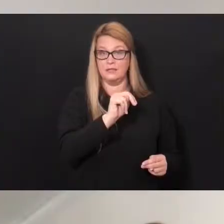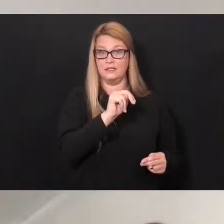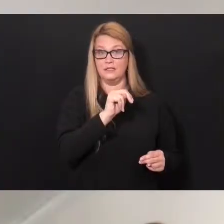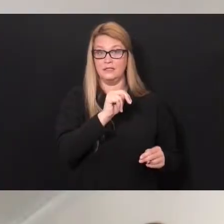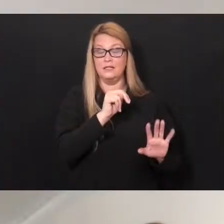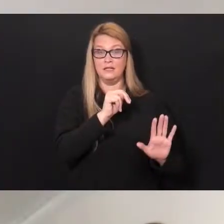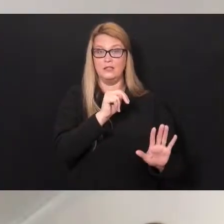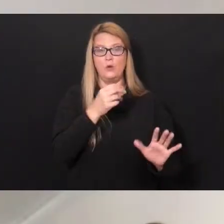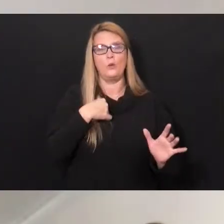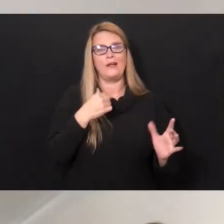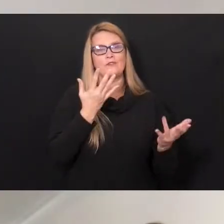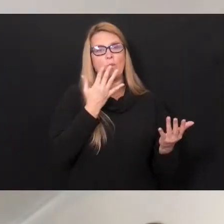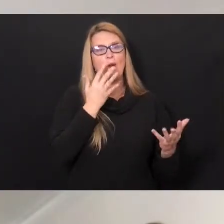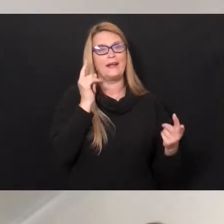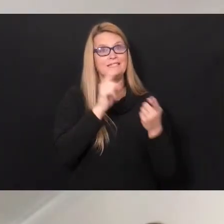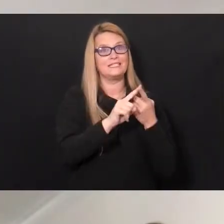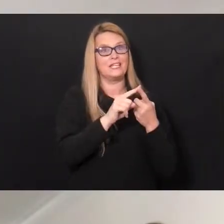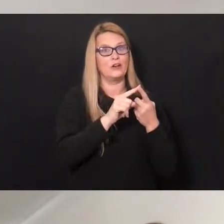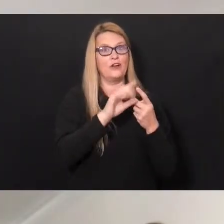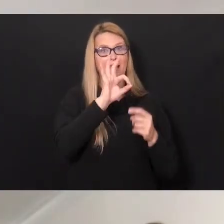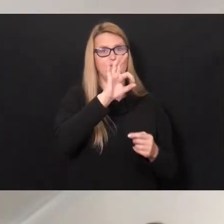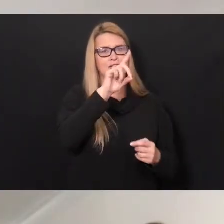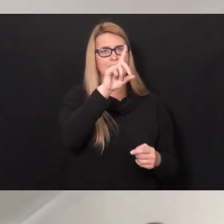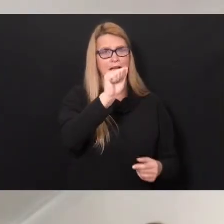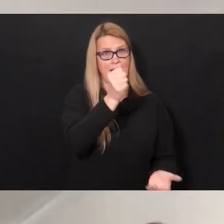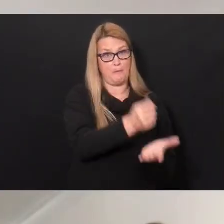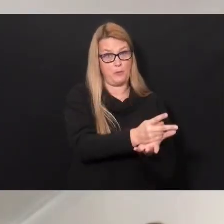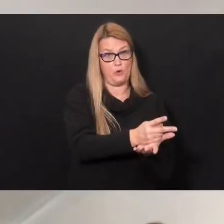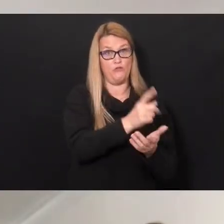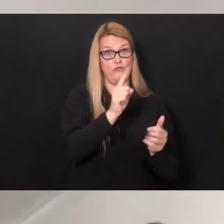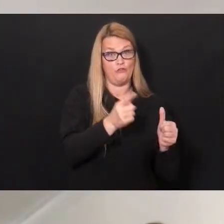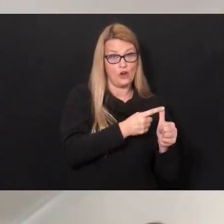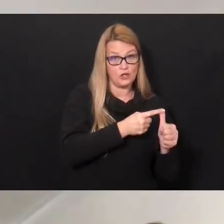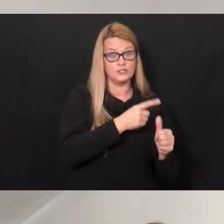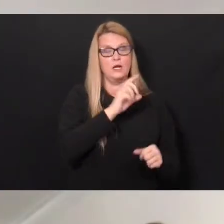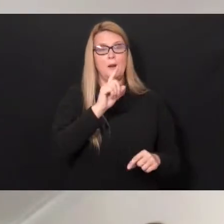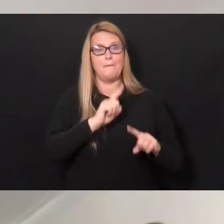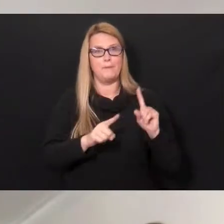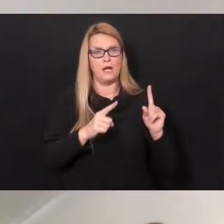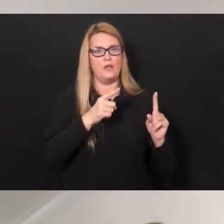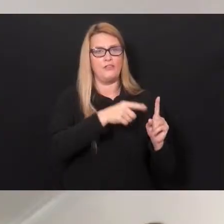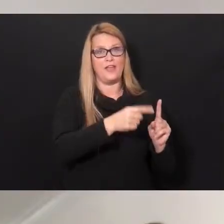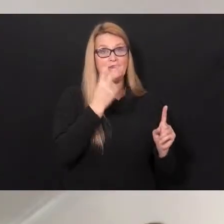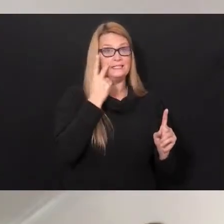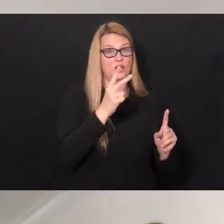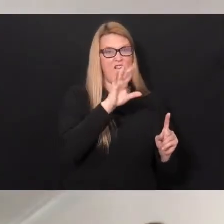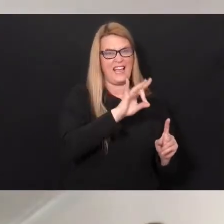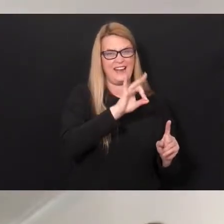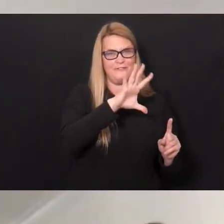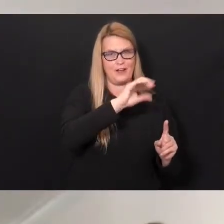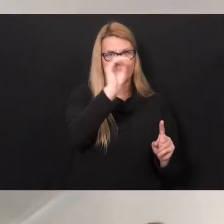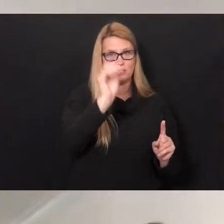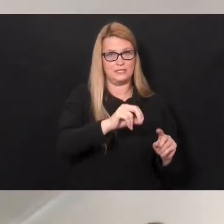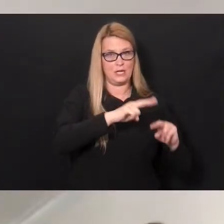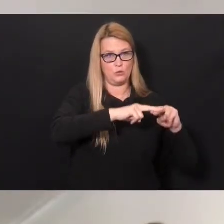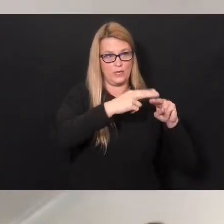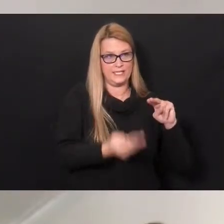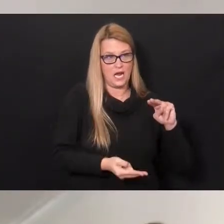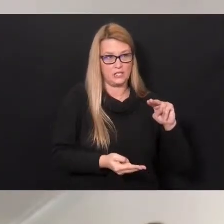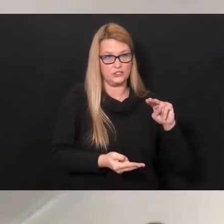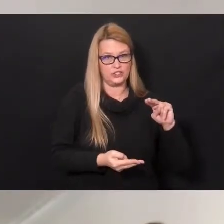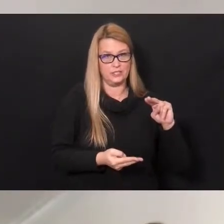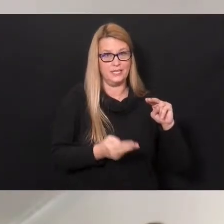to wait until it goes through Food and Drug Administration assessment, but they saw an 85% reduction